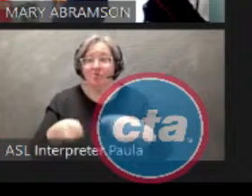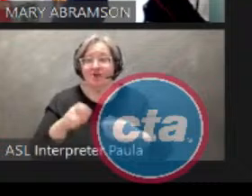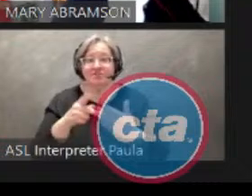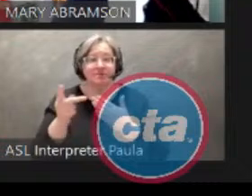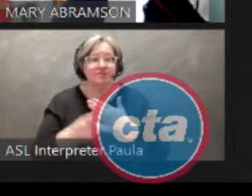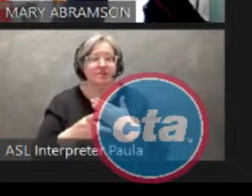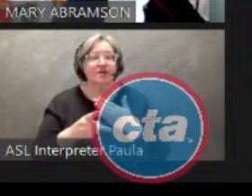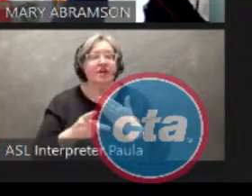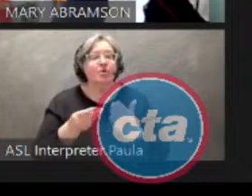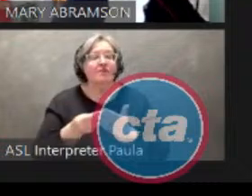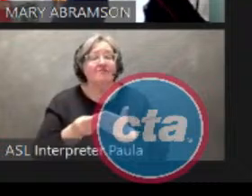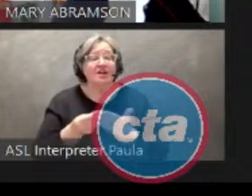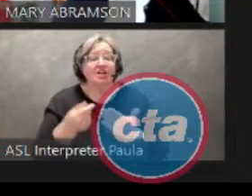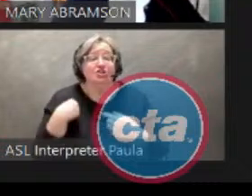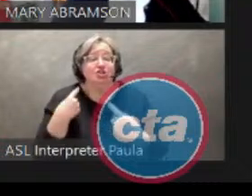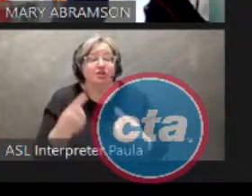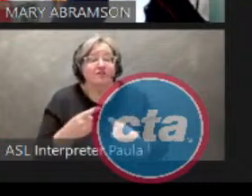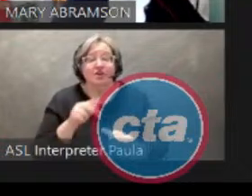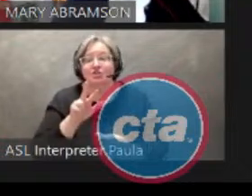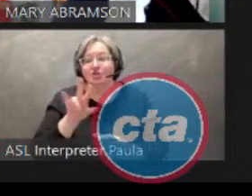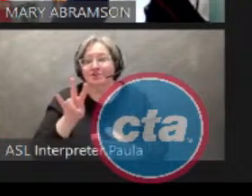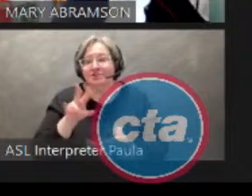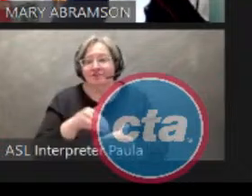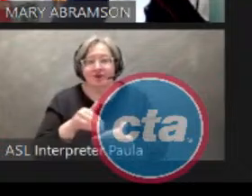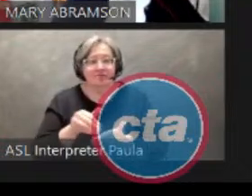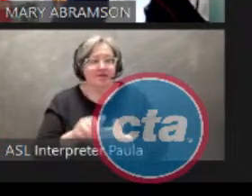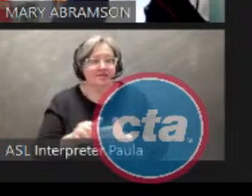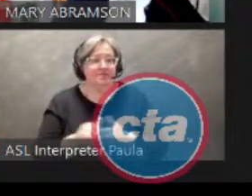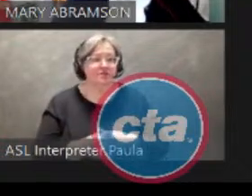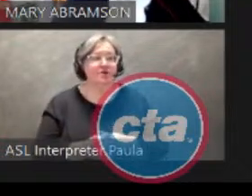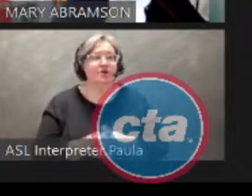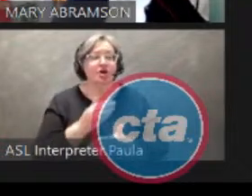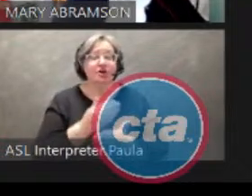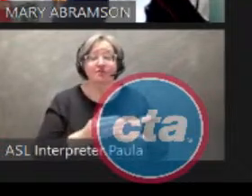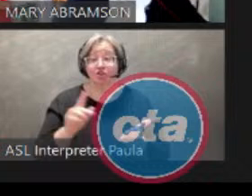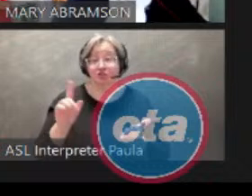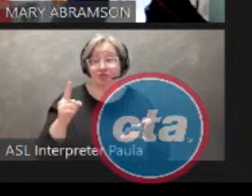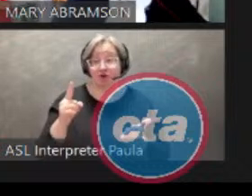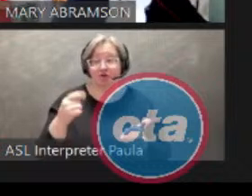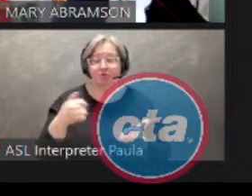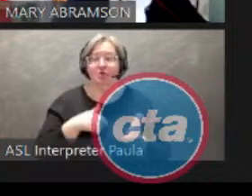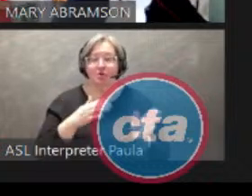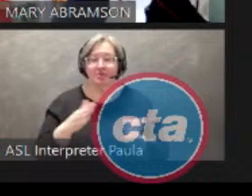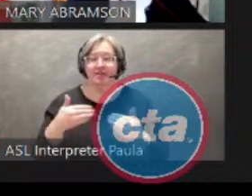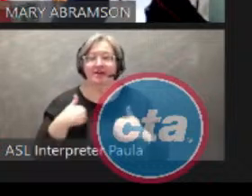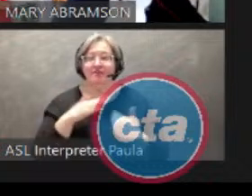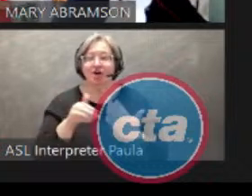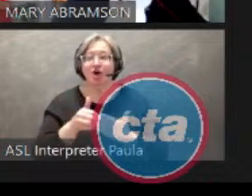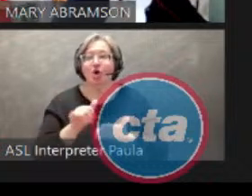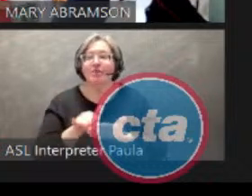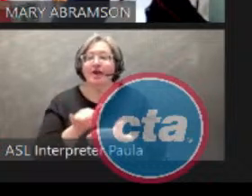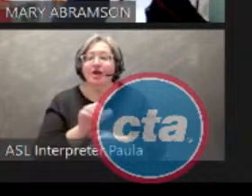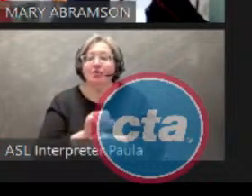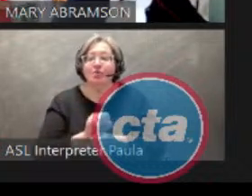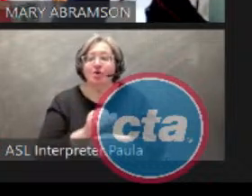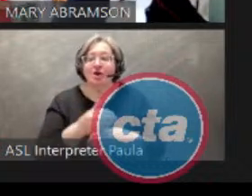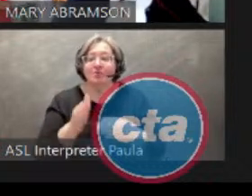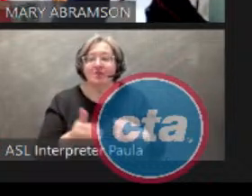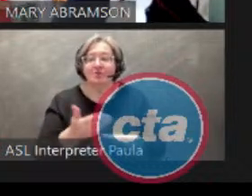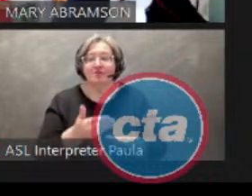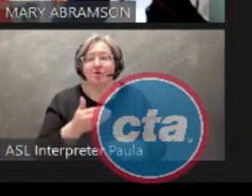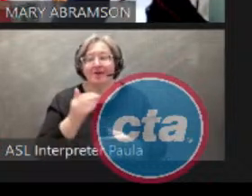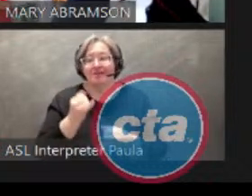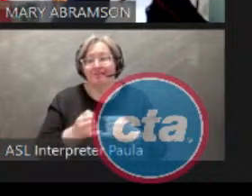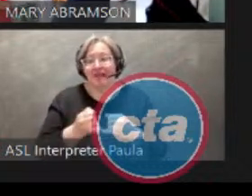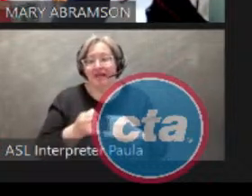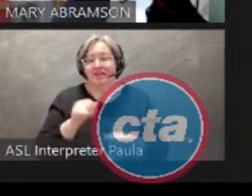to date. Phase 1 work we're planning to have all of that work completed by the end of 2025.